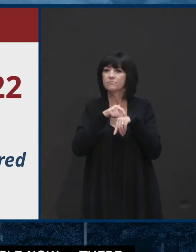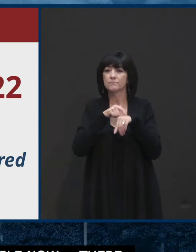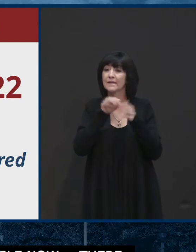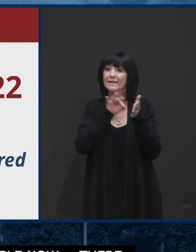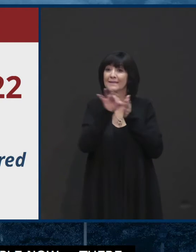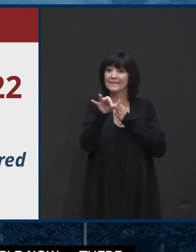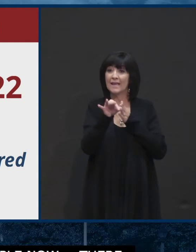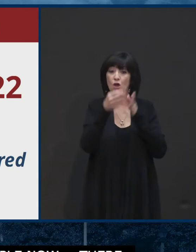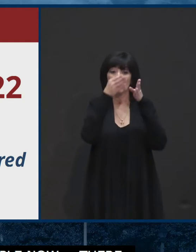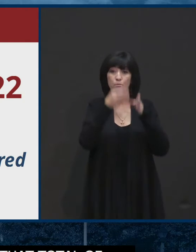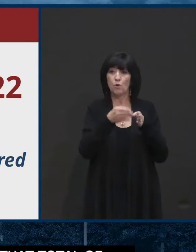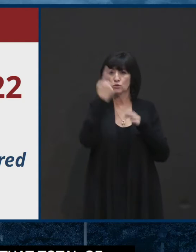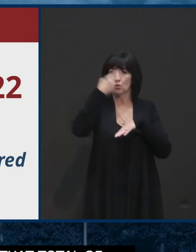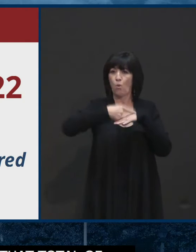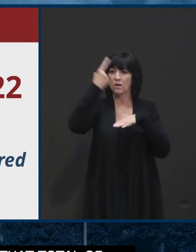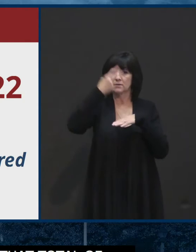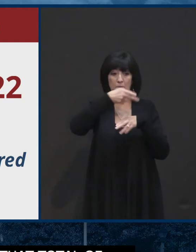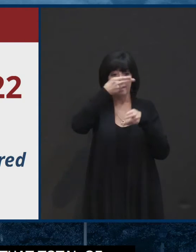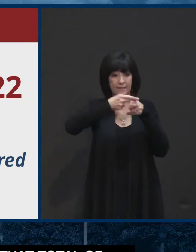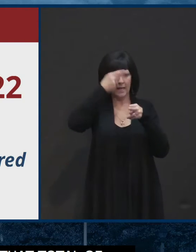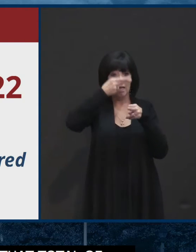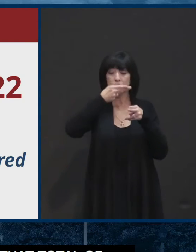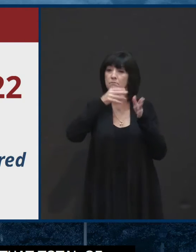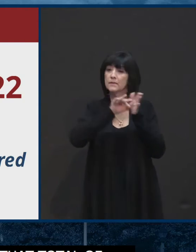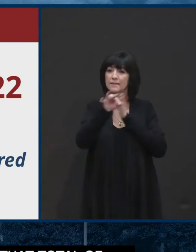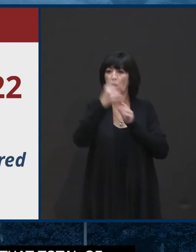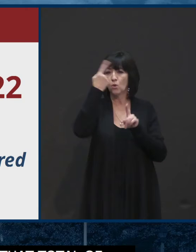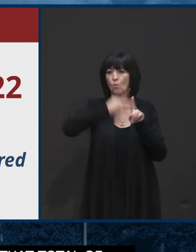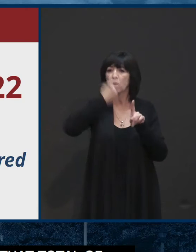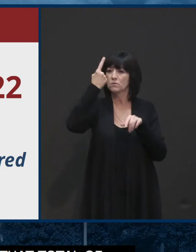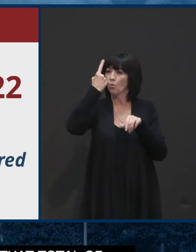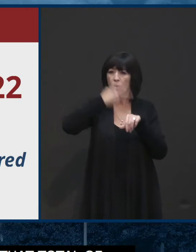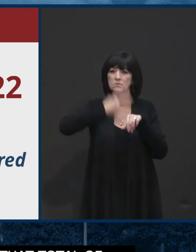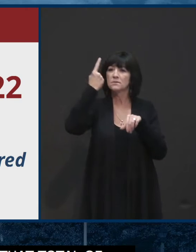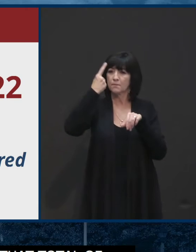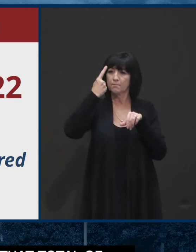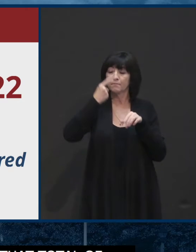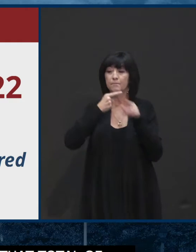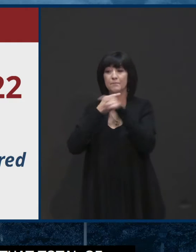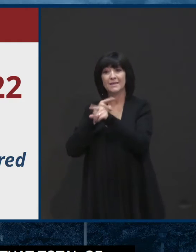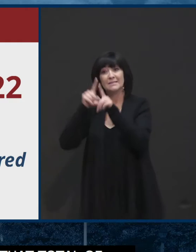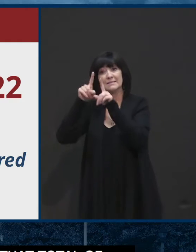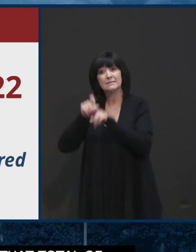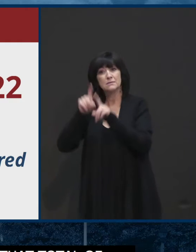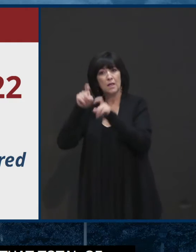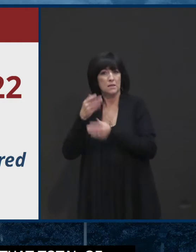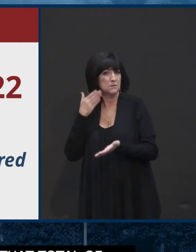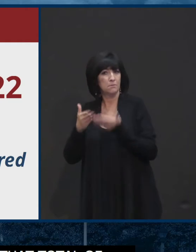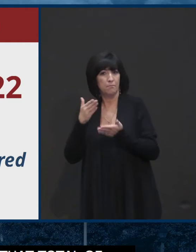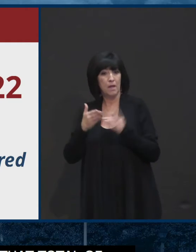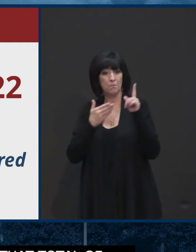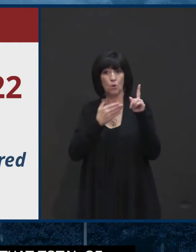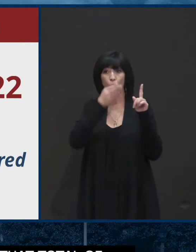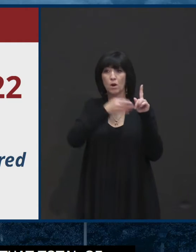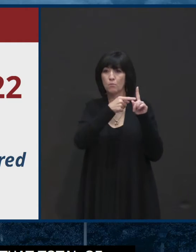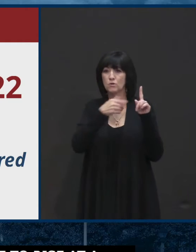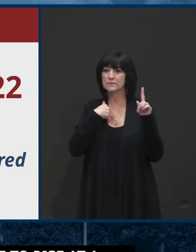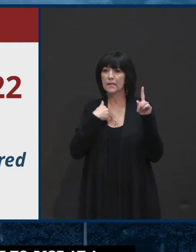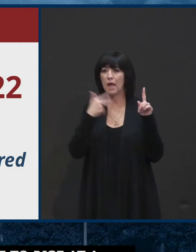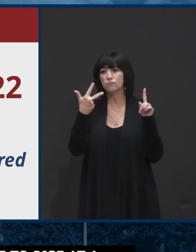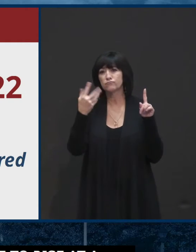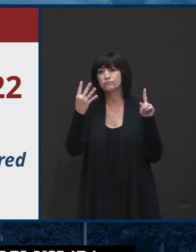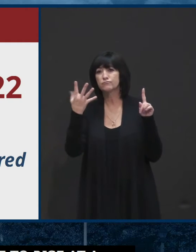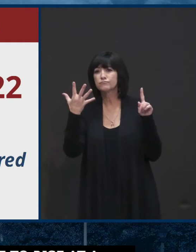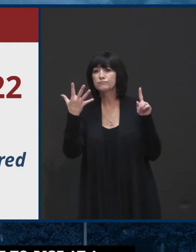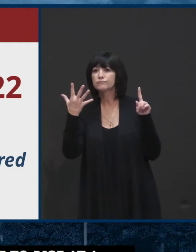is going to just continue to rise at a rate consistent with the population and the number of tests. We're going to be twice as many tests